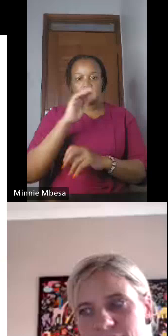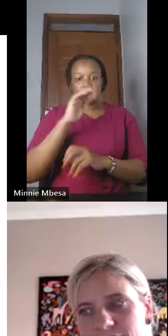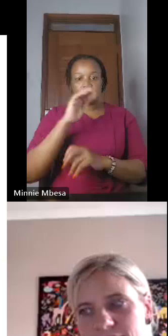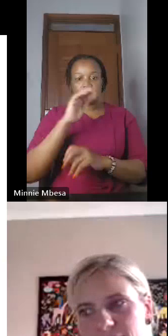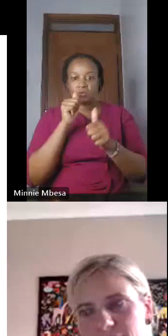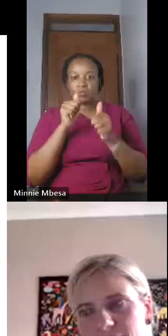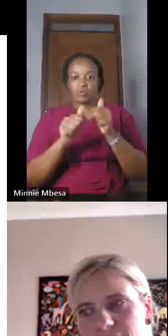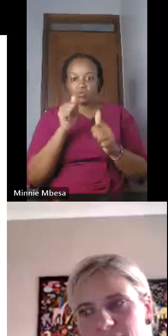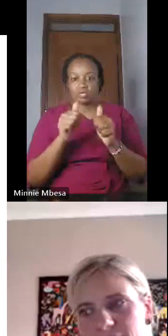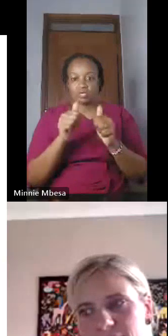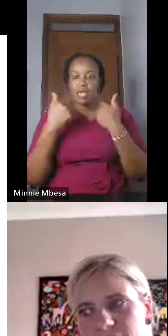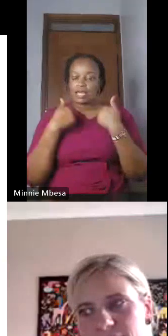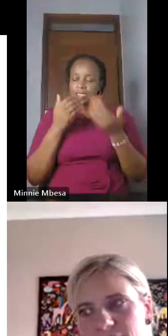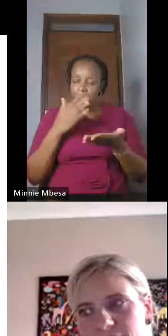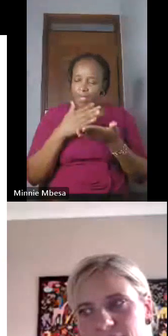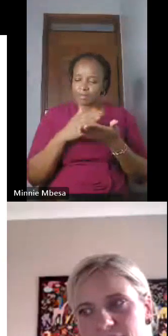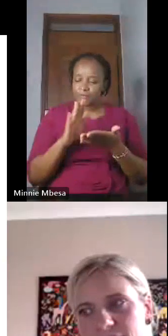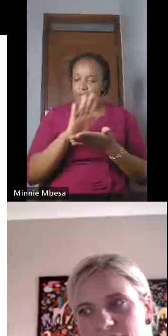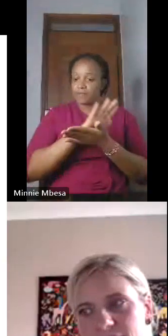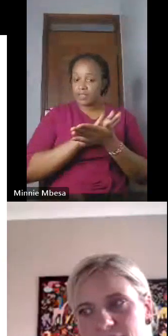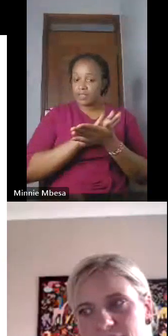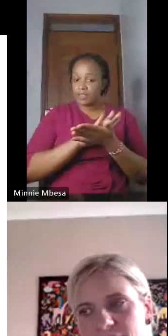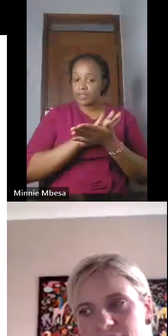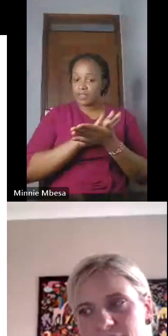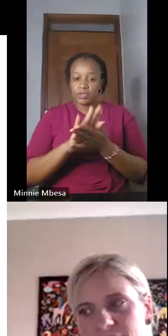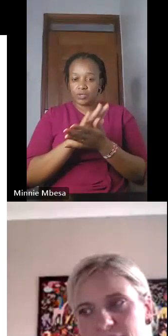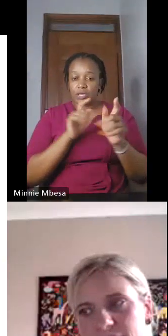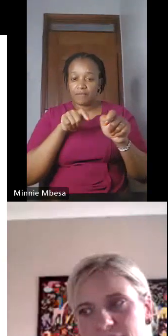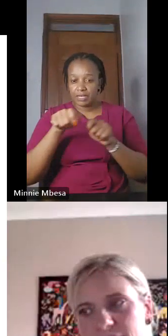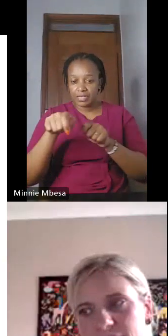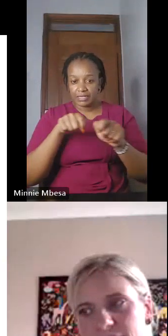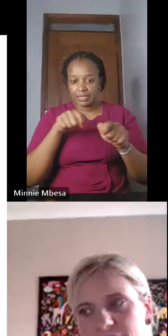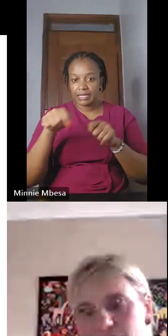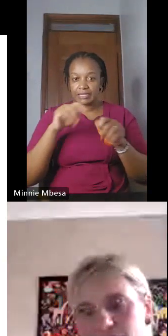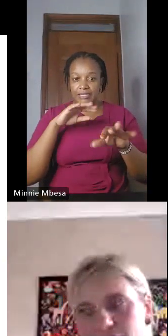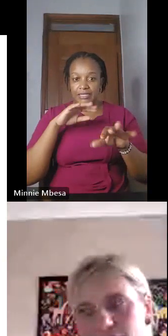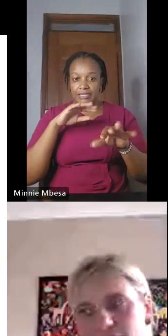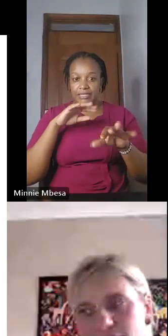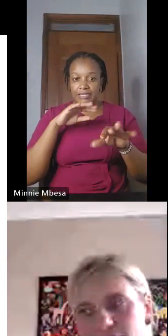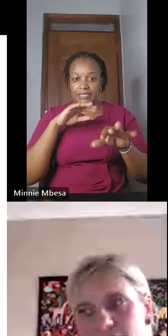and also disability right advocacy. So I'm kind of confused